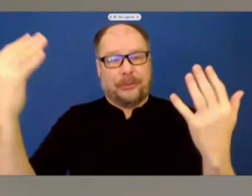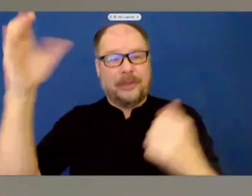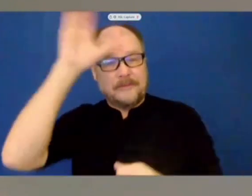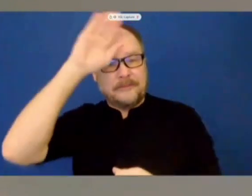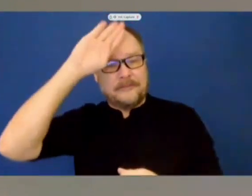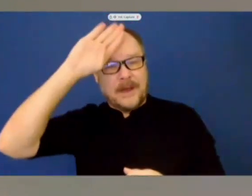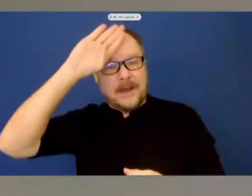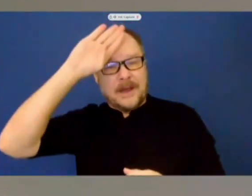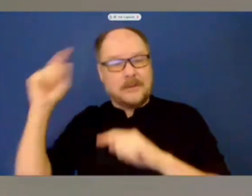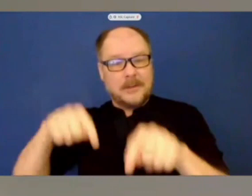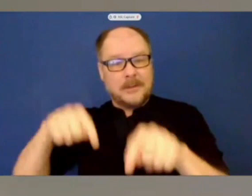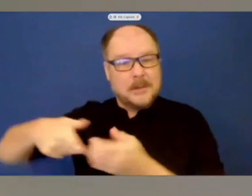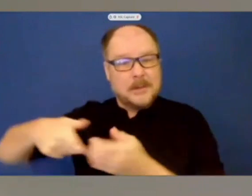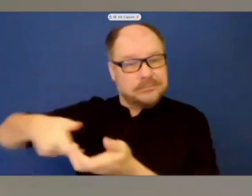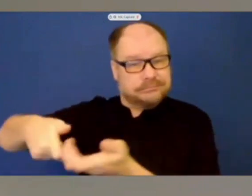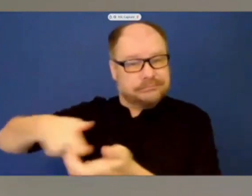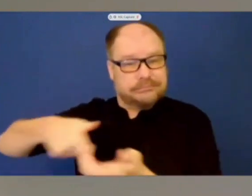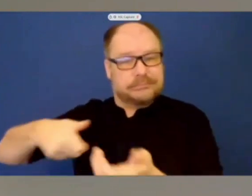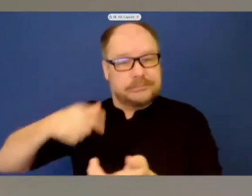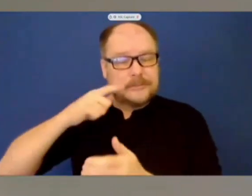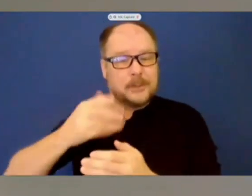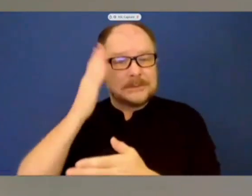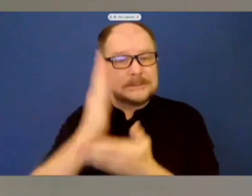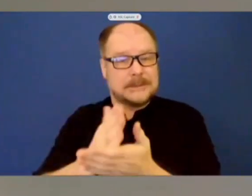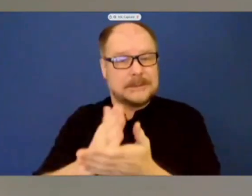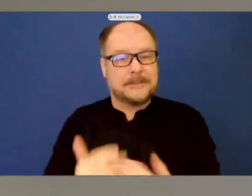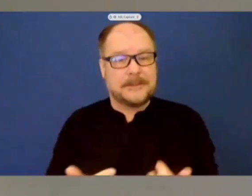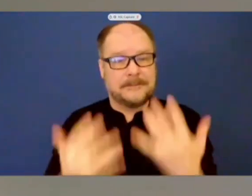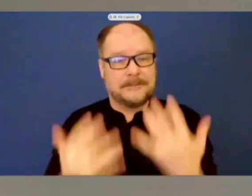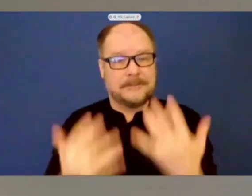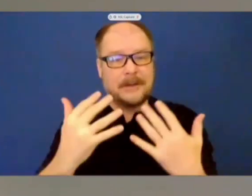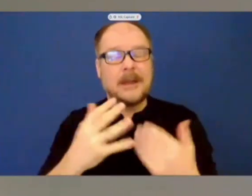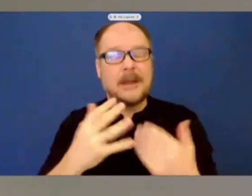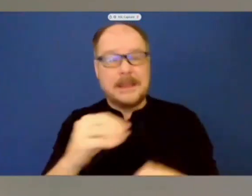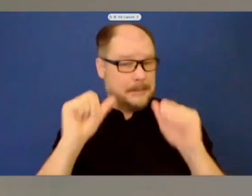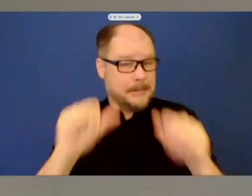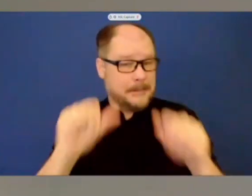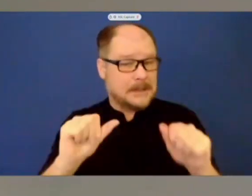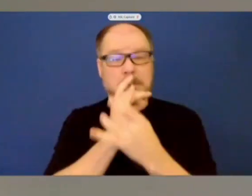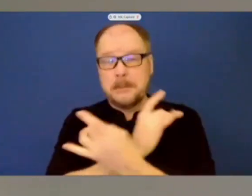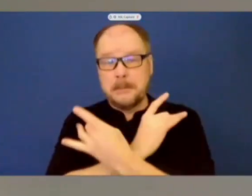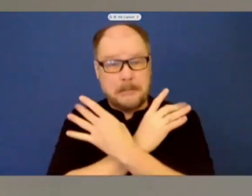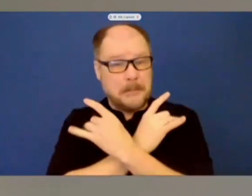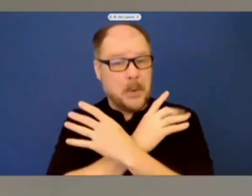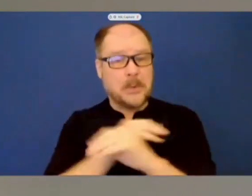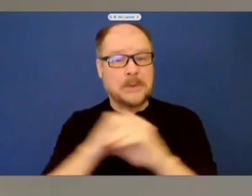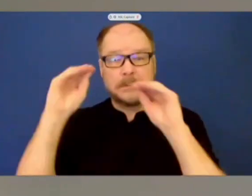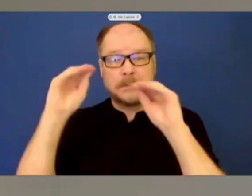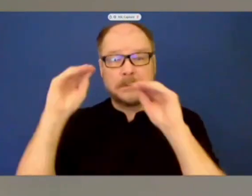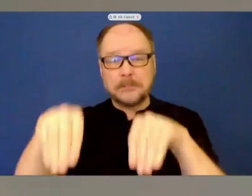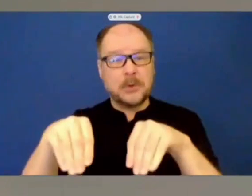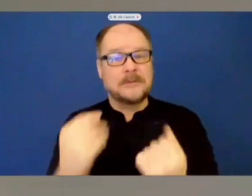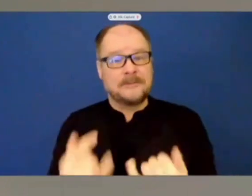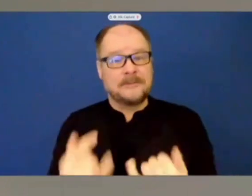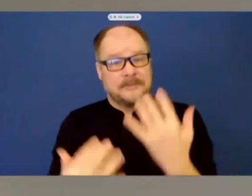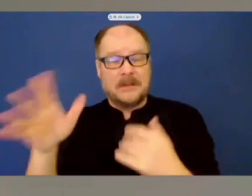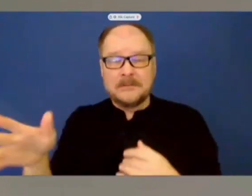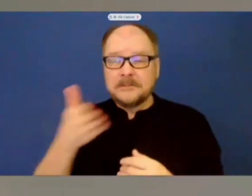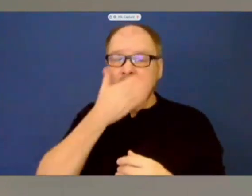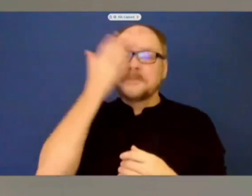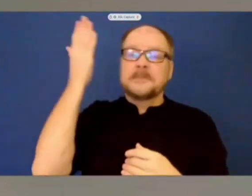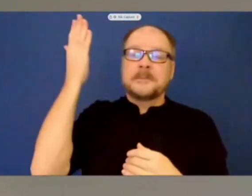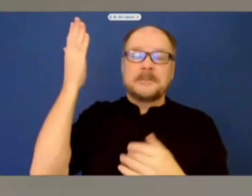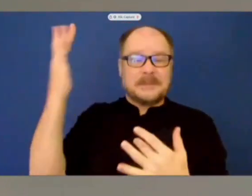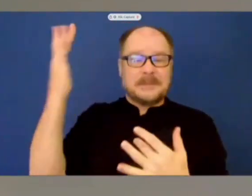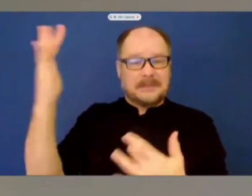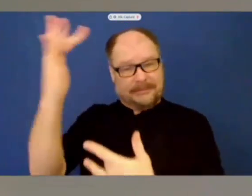about inhalation issues because of what's being burned, as well as potential spread of the fire when there are people